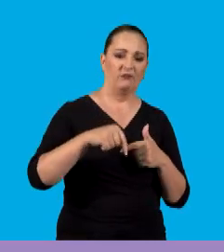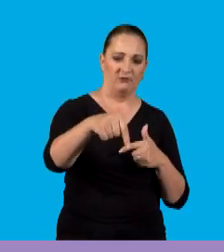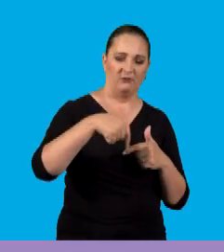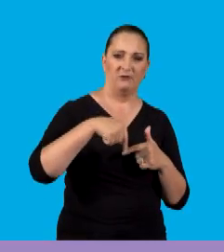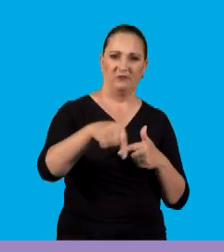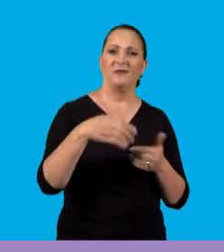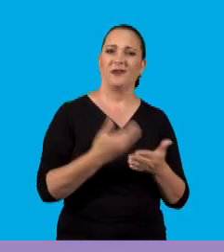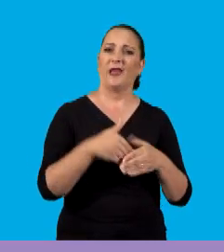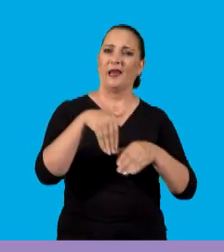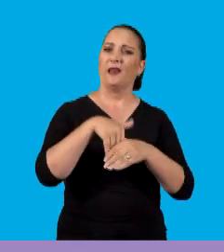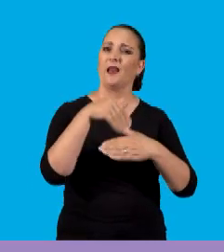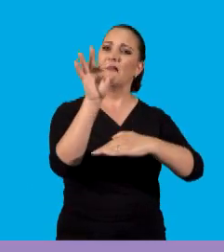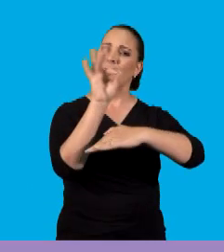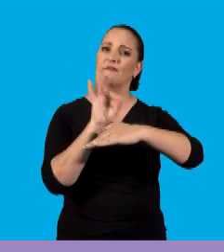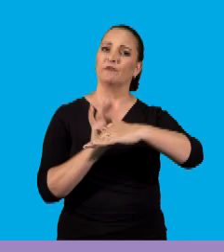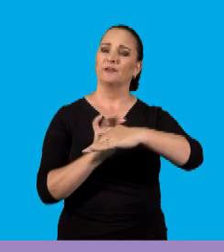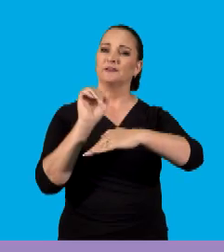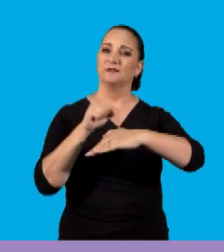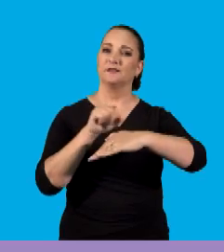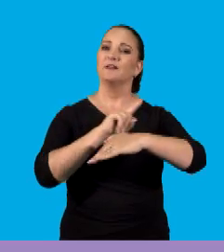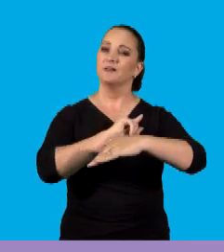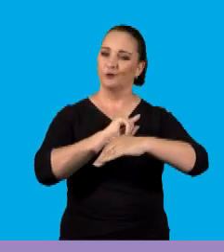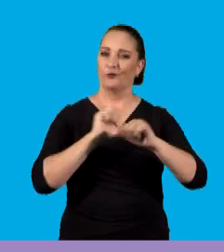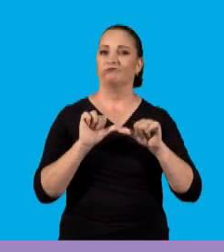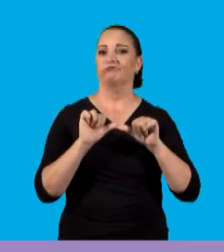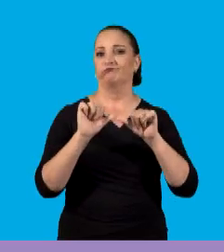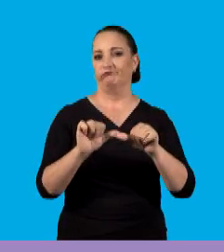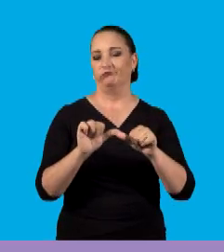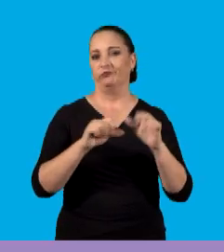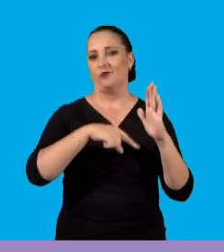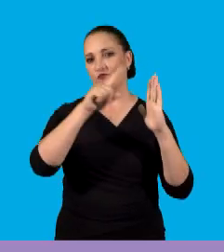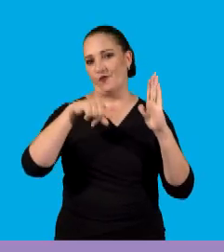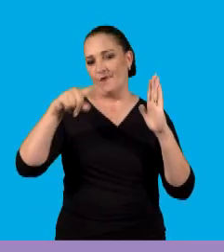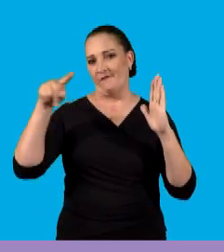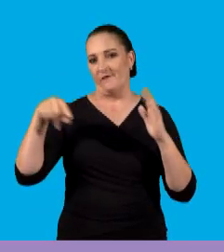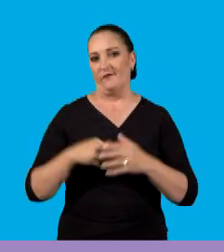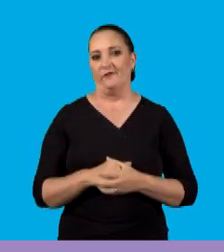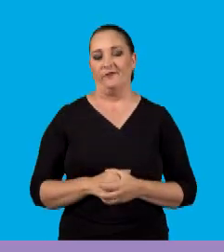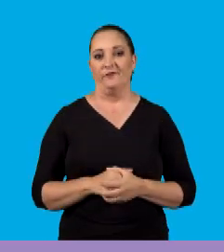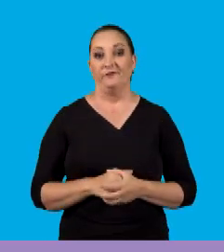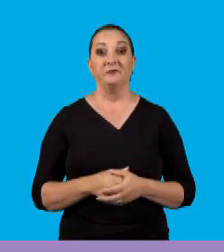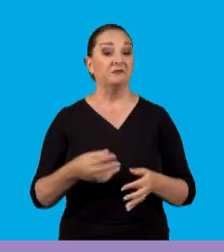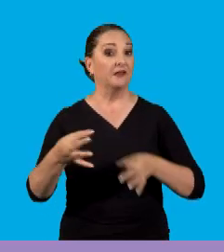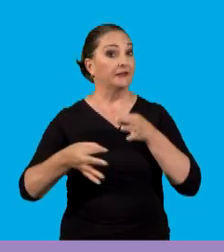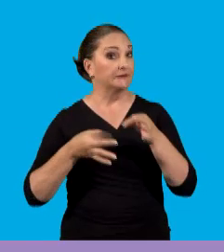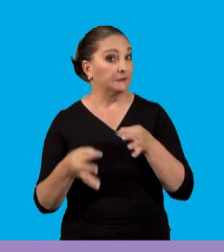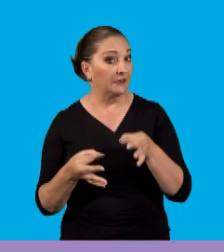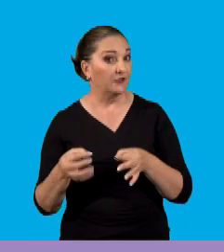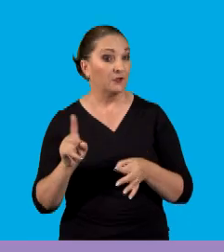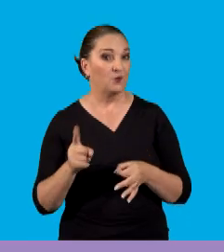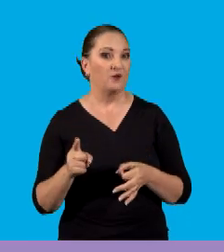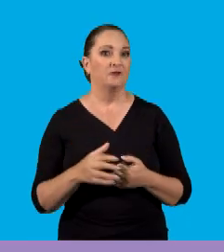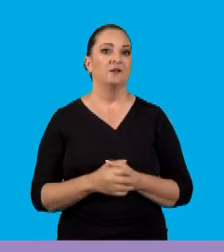this means that here, this is a continuous graph. And of course, our explanation that goes with that is